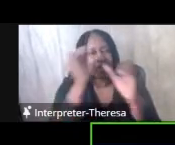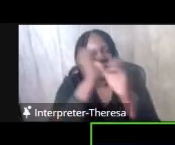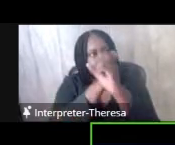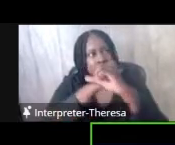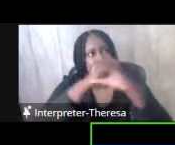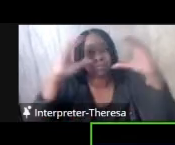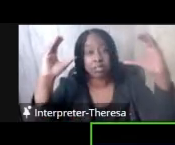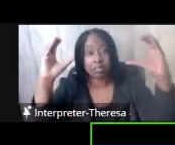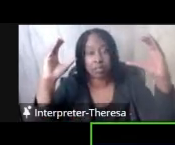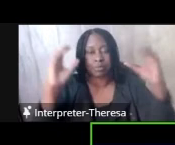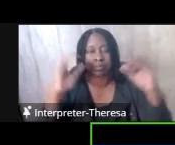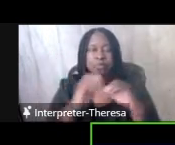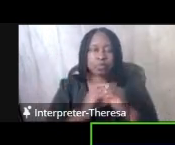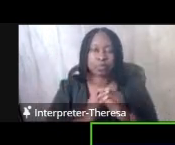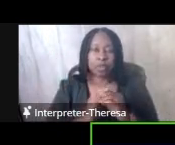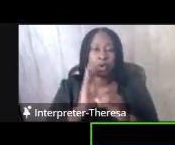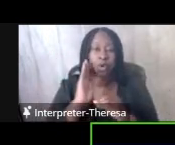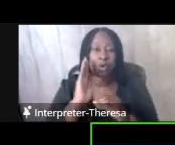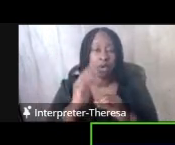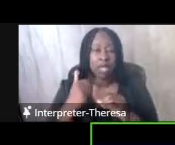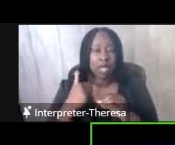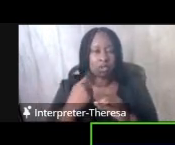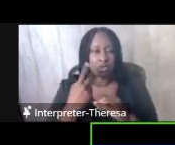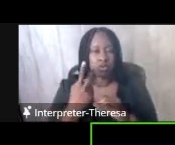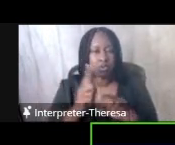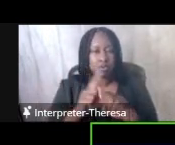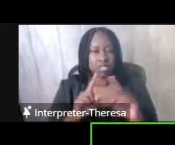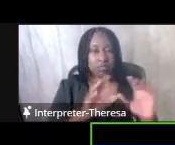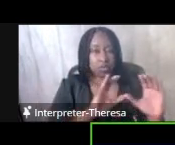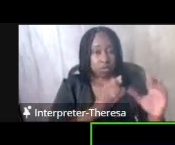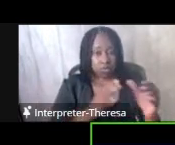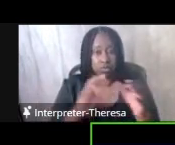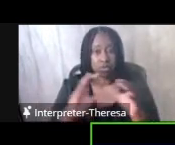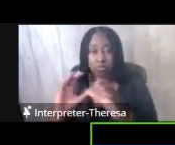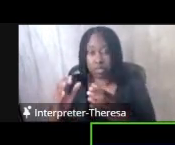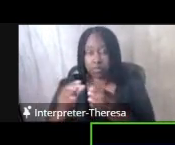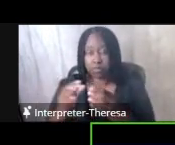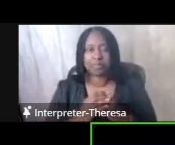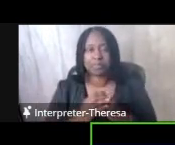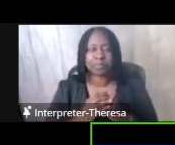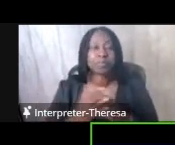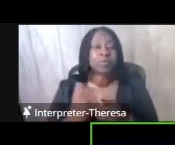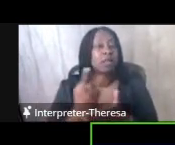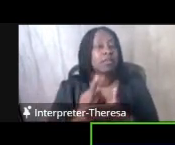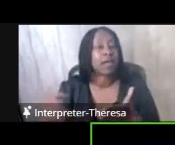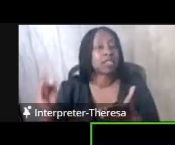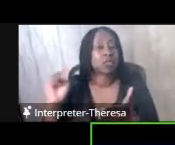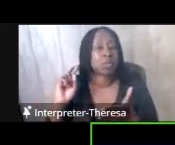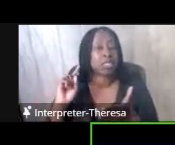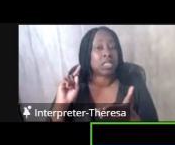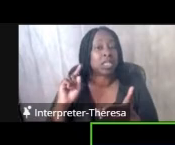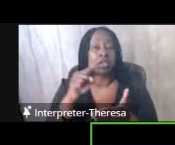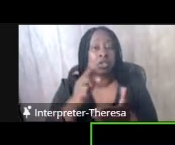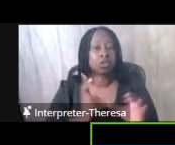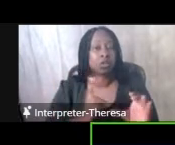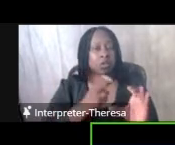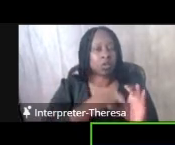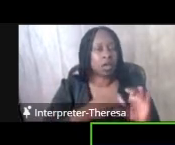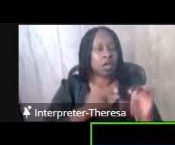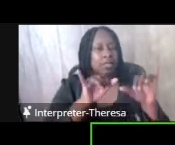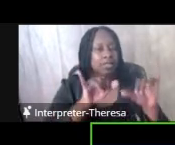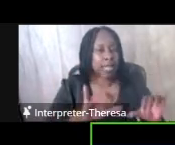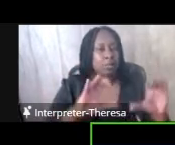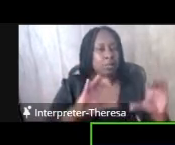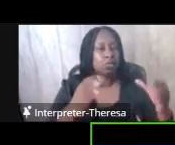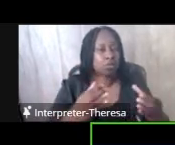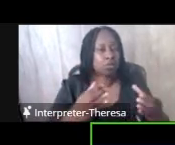we're going to work in two different groups. So first, you're going to go back to the group that you worked with last week. We're calling these the profile building